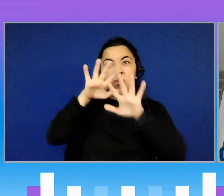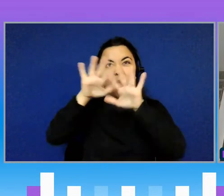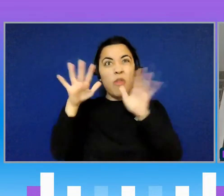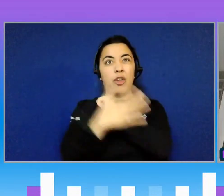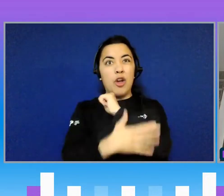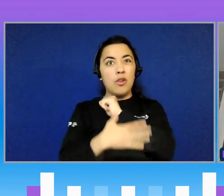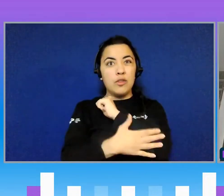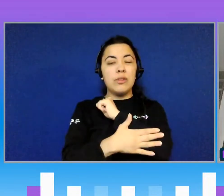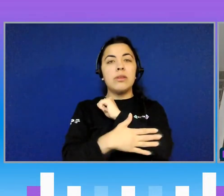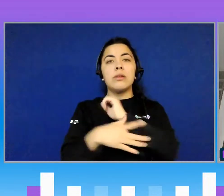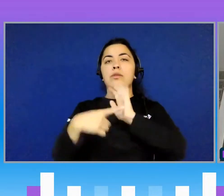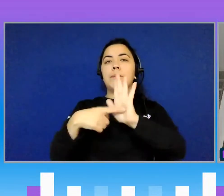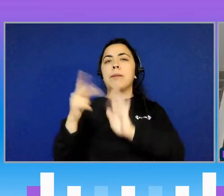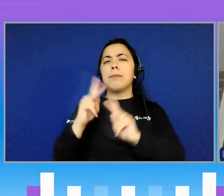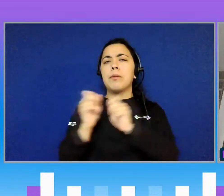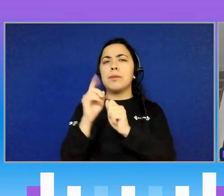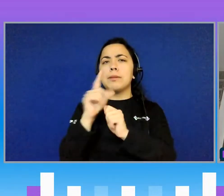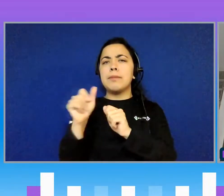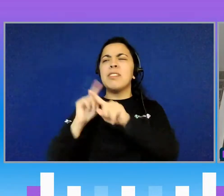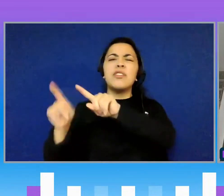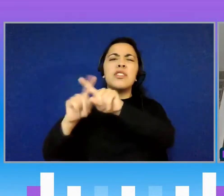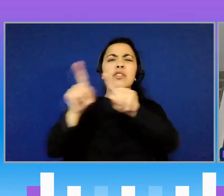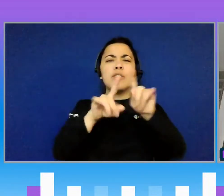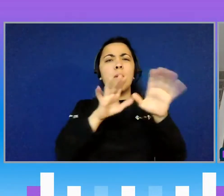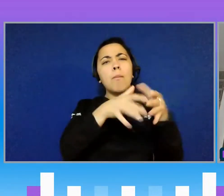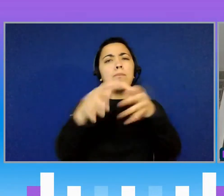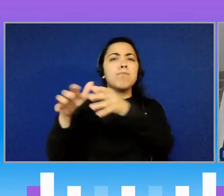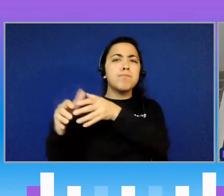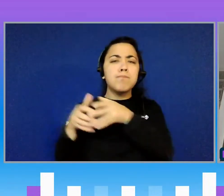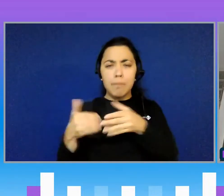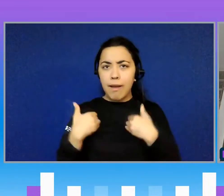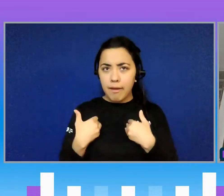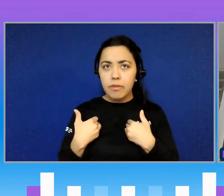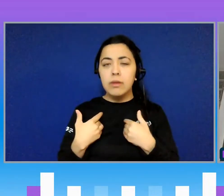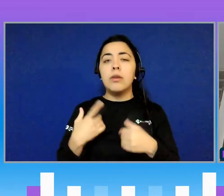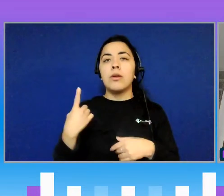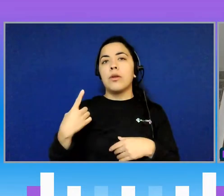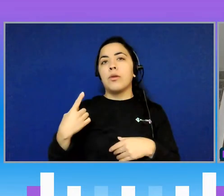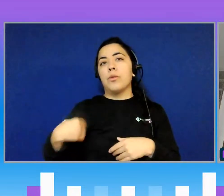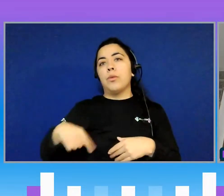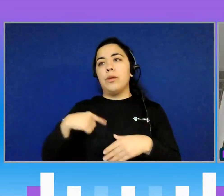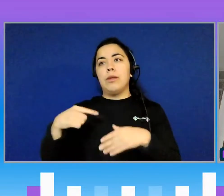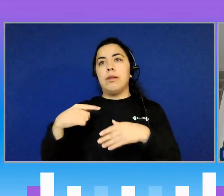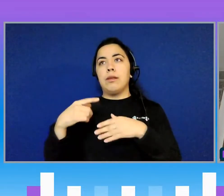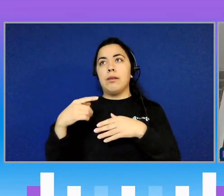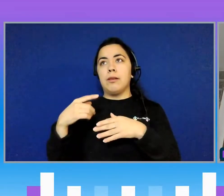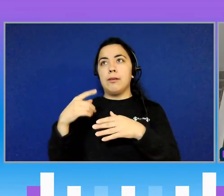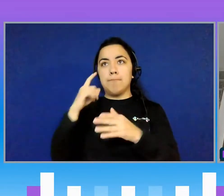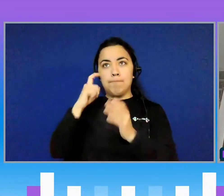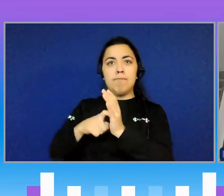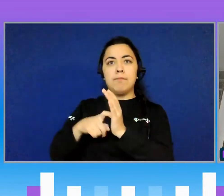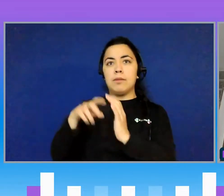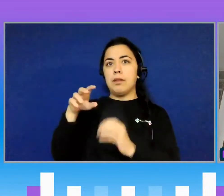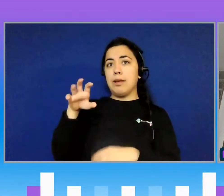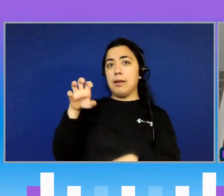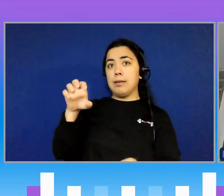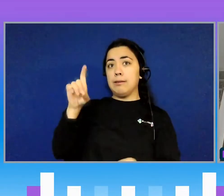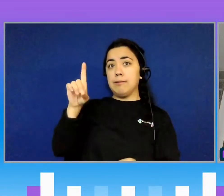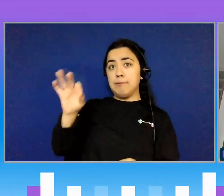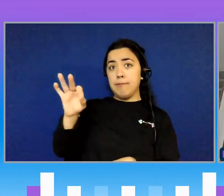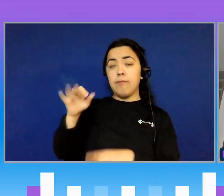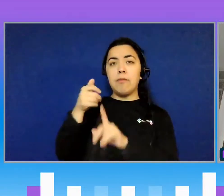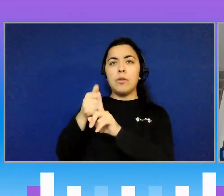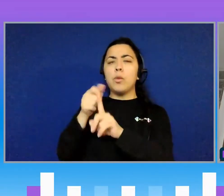So EDF is an organization led by persons with disabilities and their family. And our main